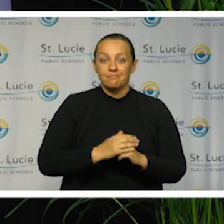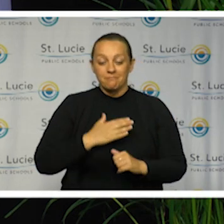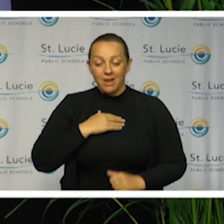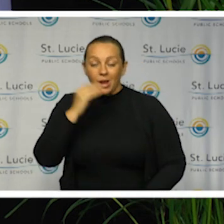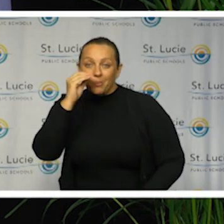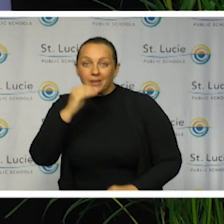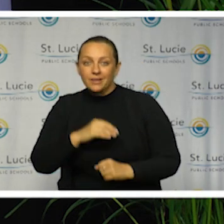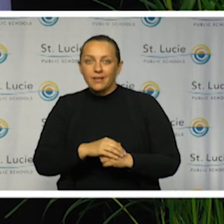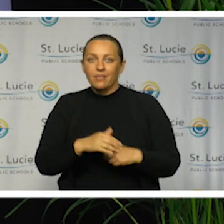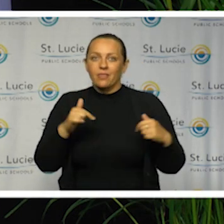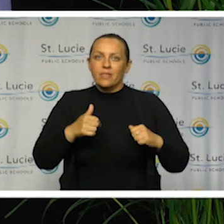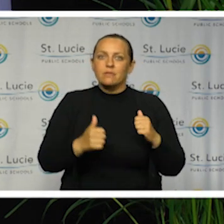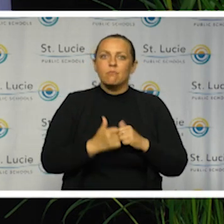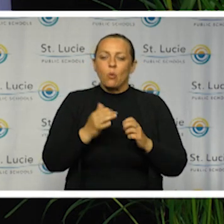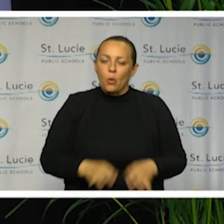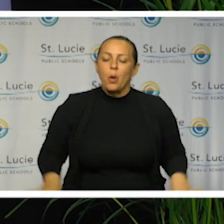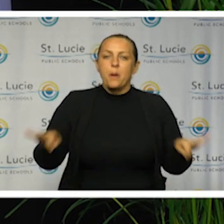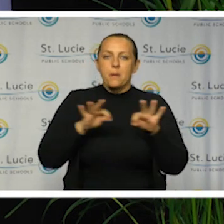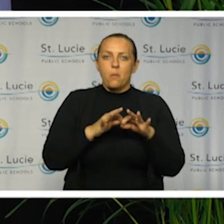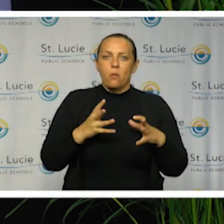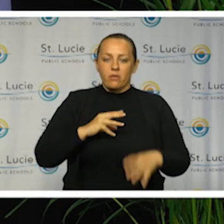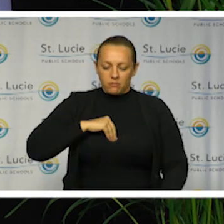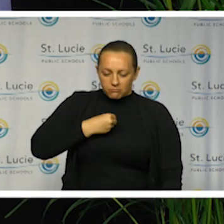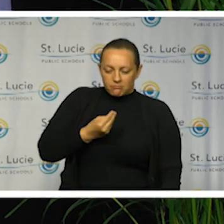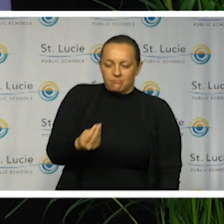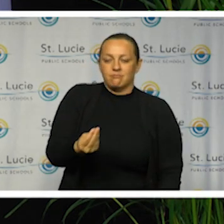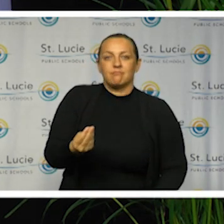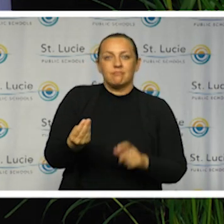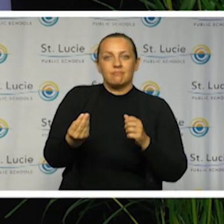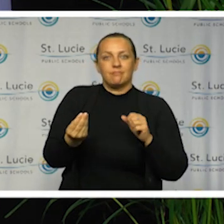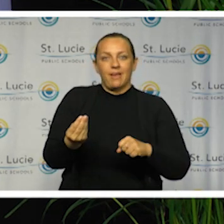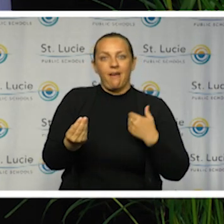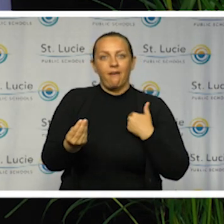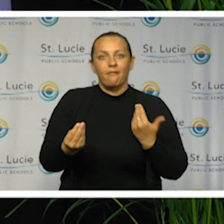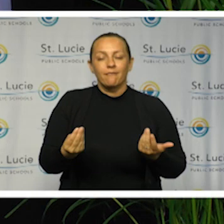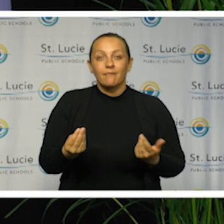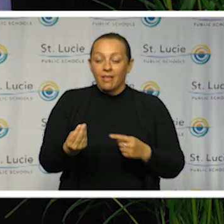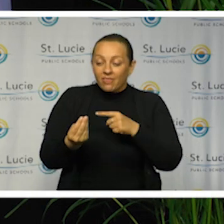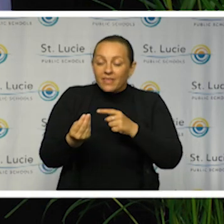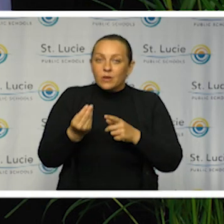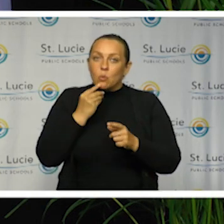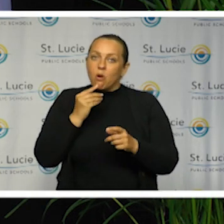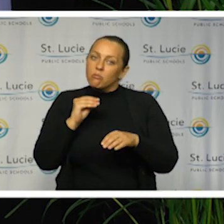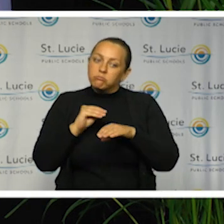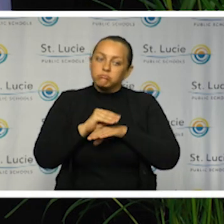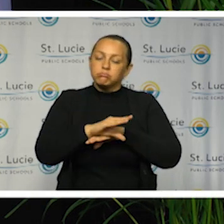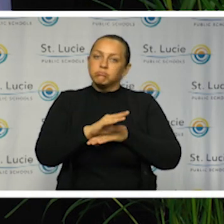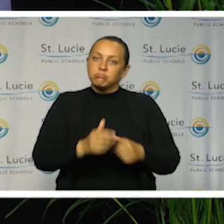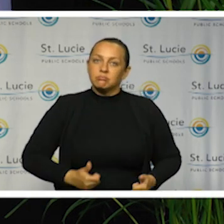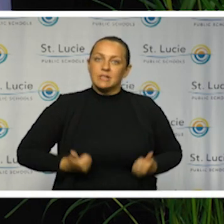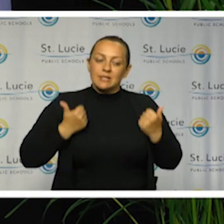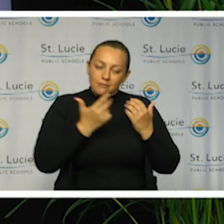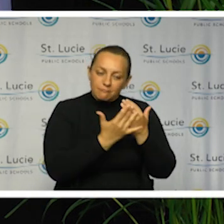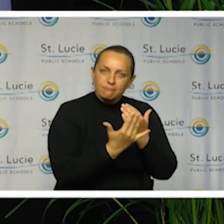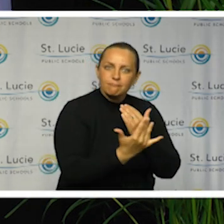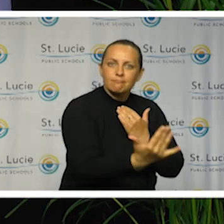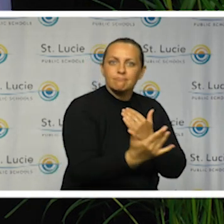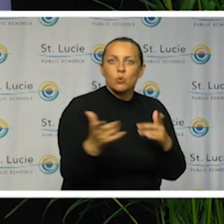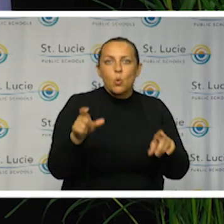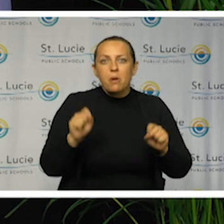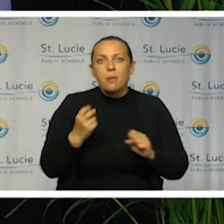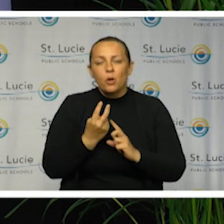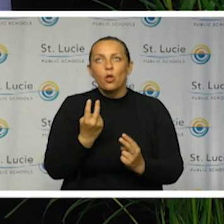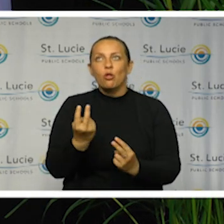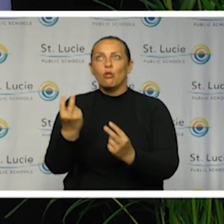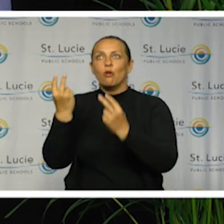this is the most important trait an individual can possess. It will serve you well throughout your life. You'll always be able to look